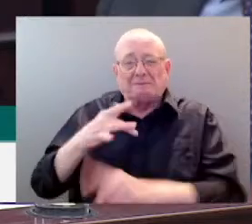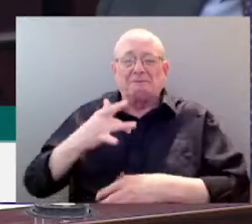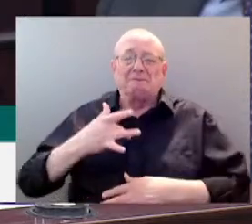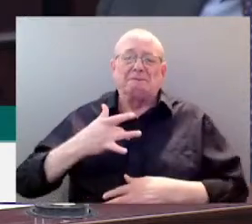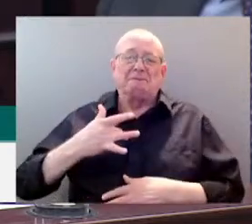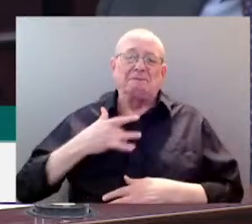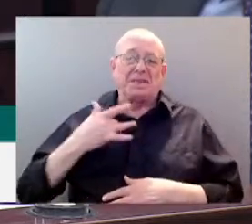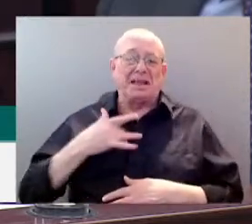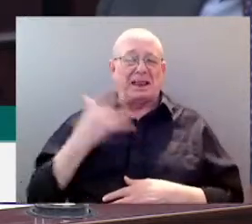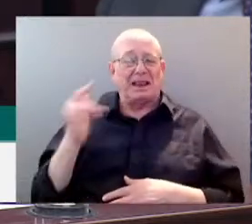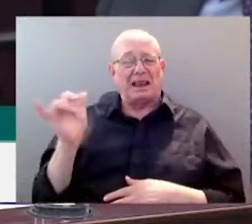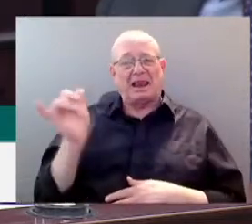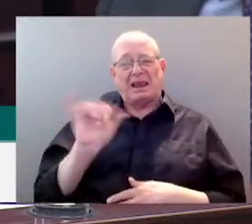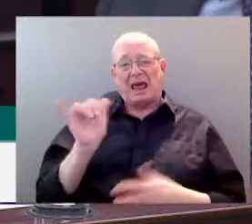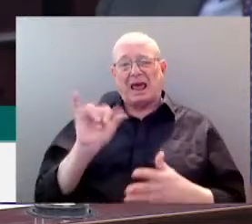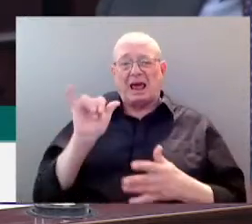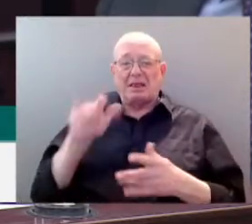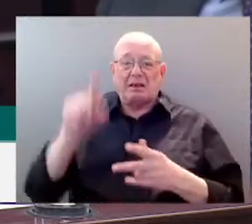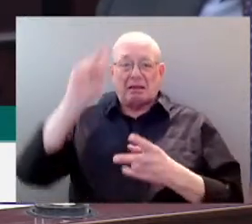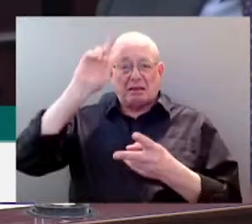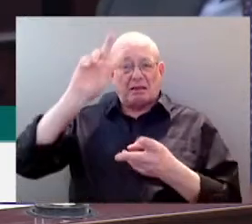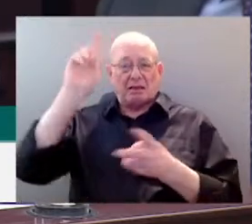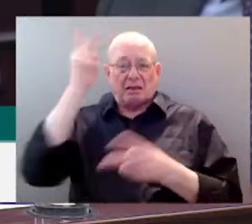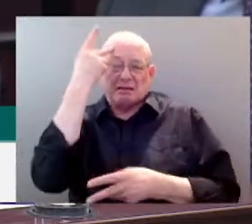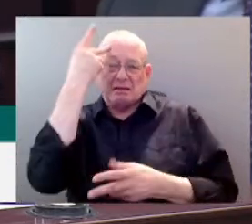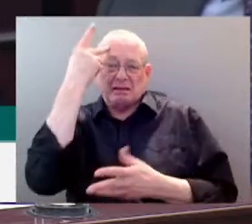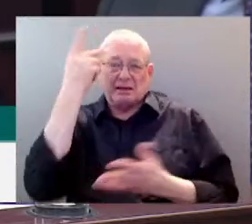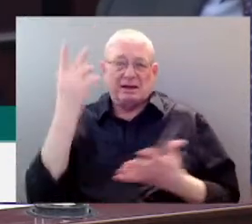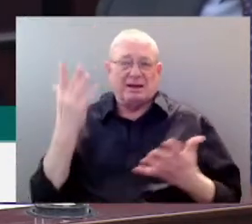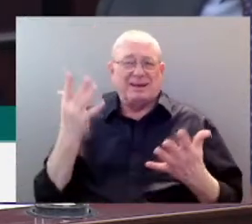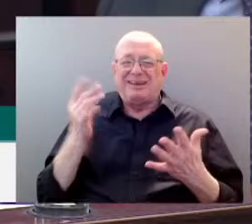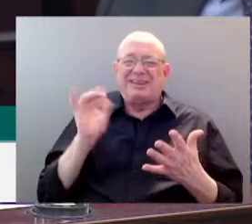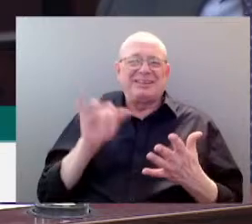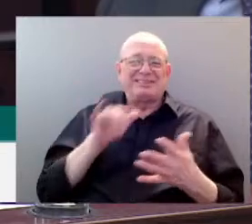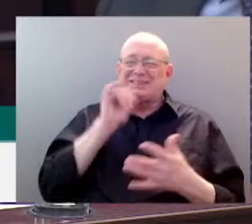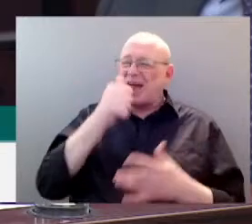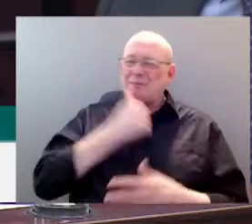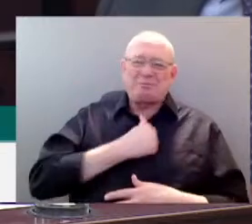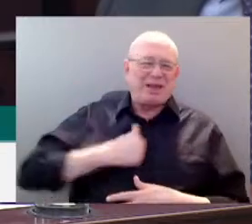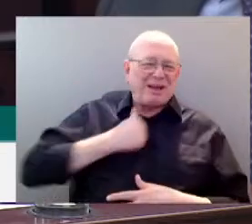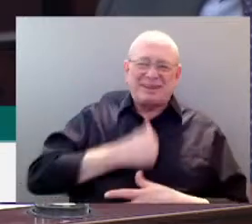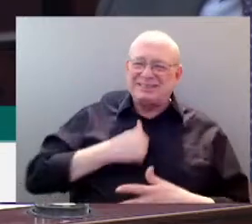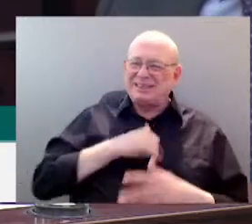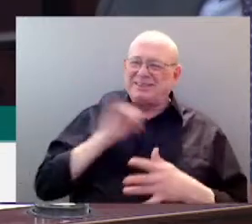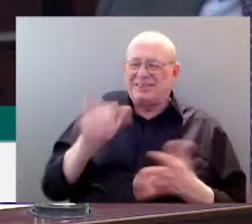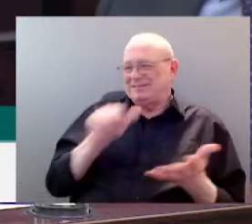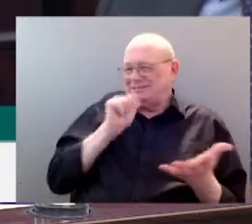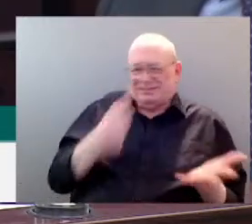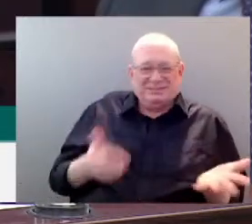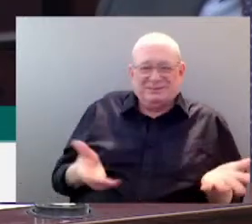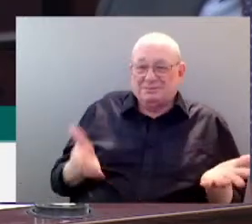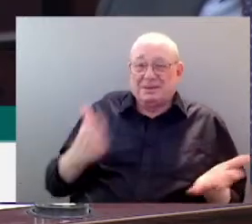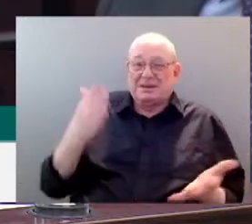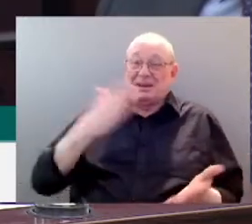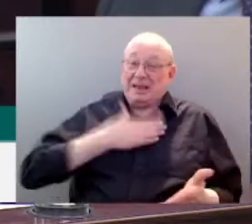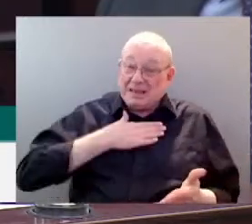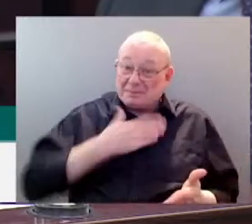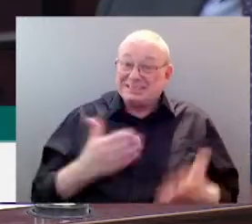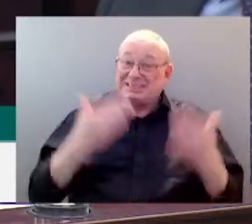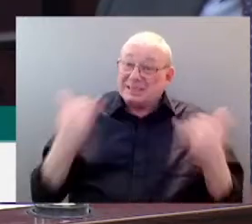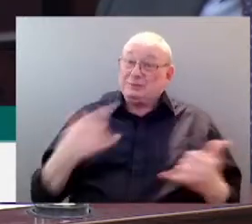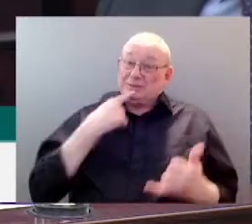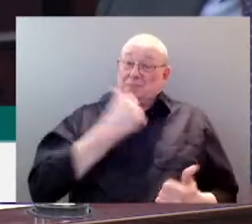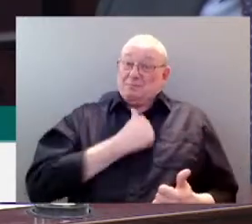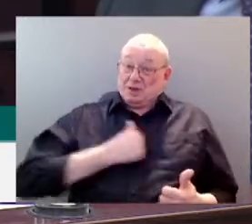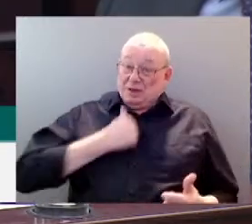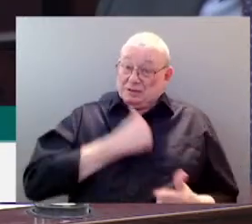the premier will she acknowledge that that is not an apology and will she now apologize to all the victims on behalf